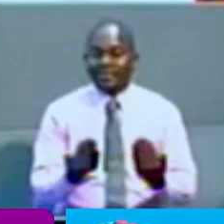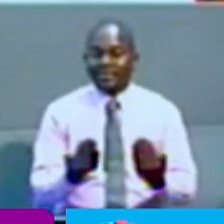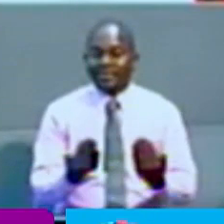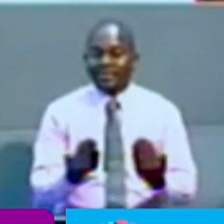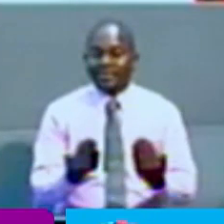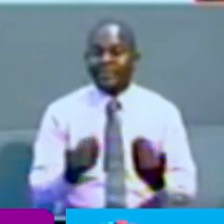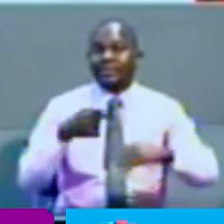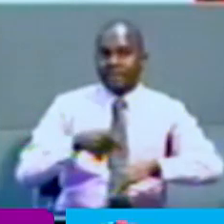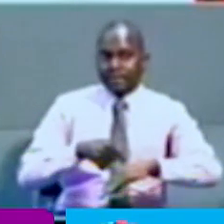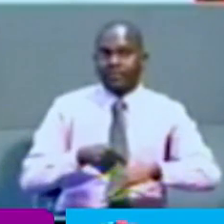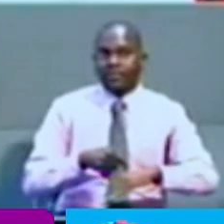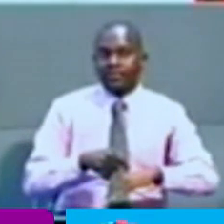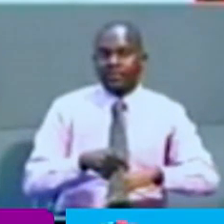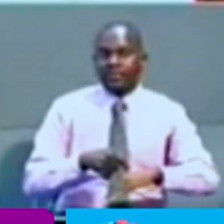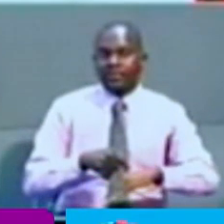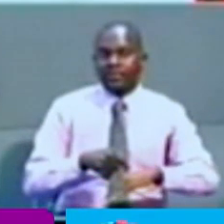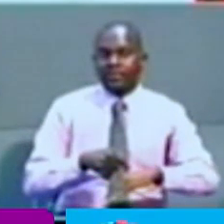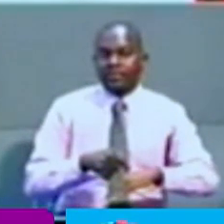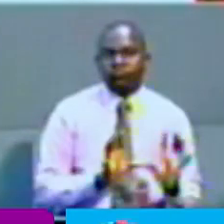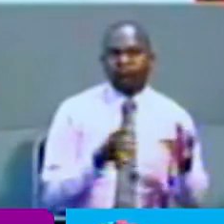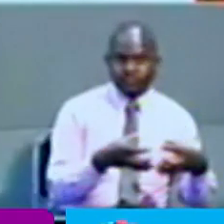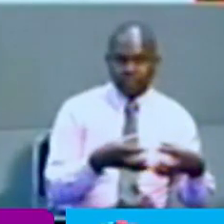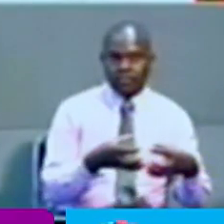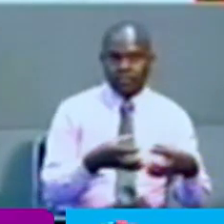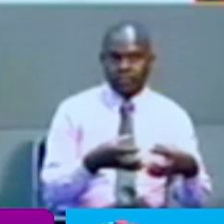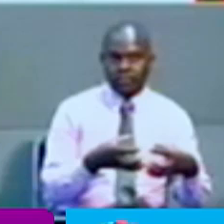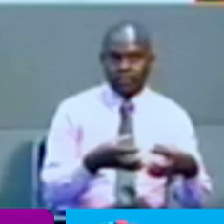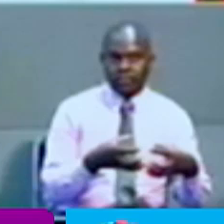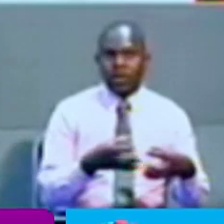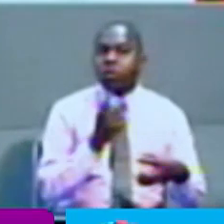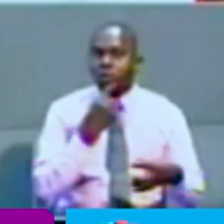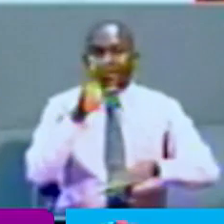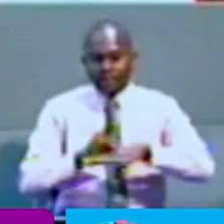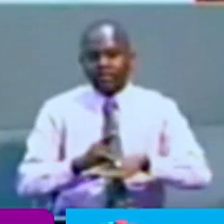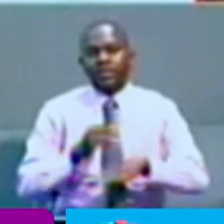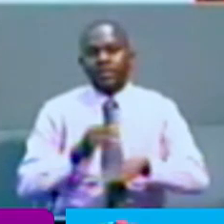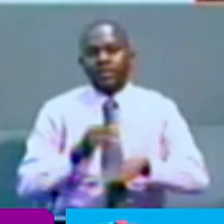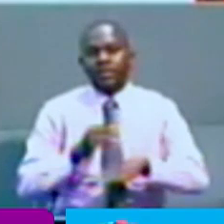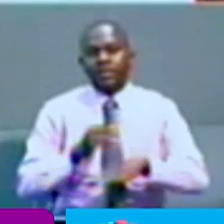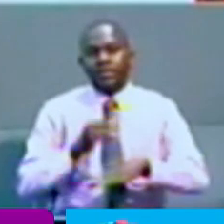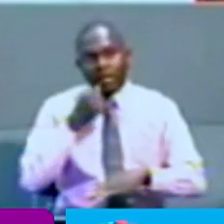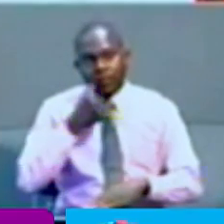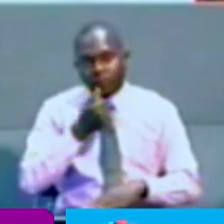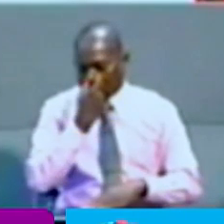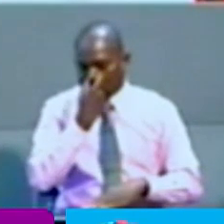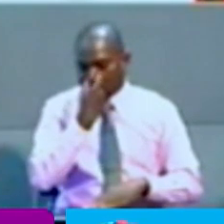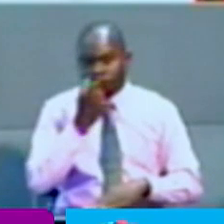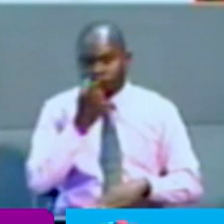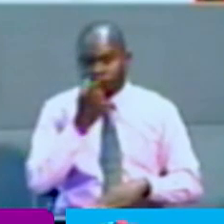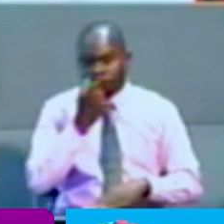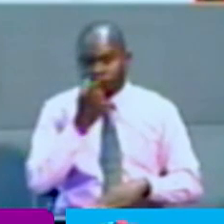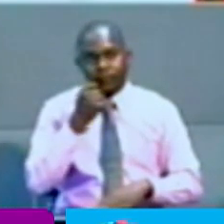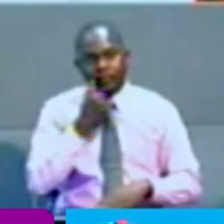period. These are the groups who depend on daily earning,